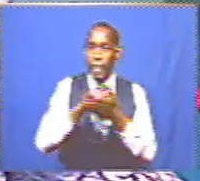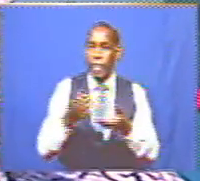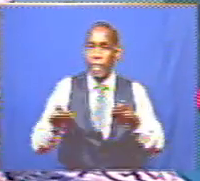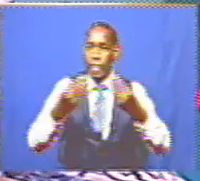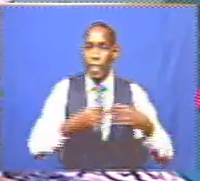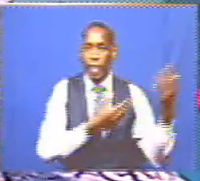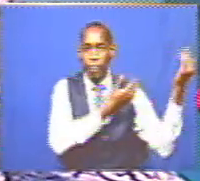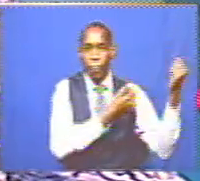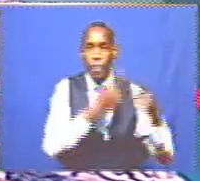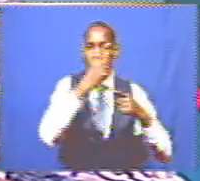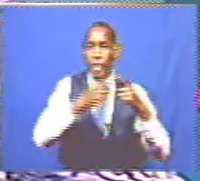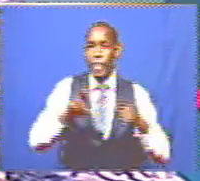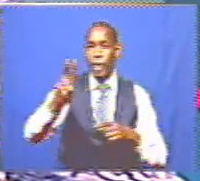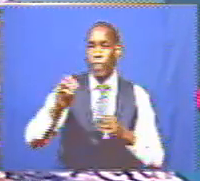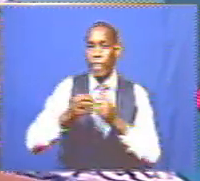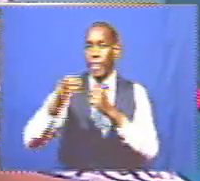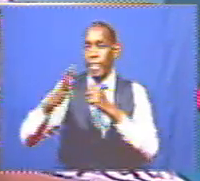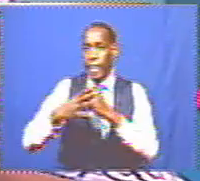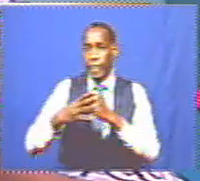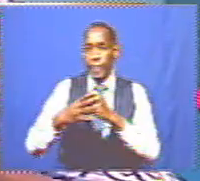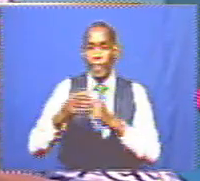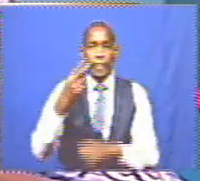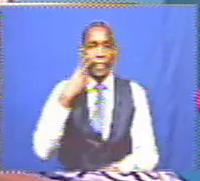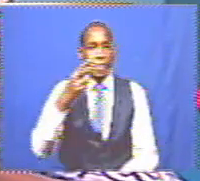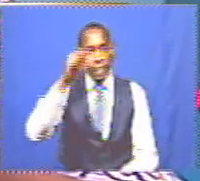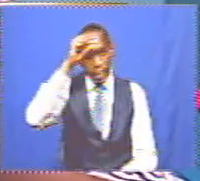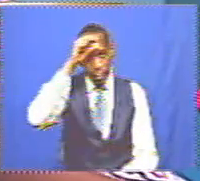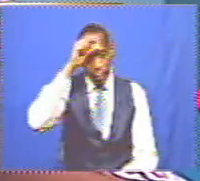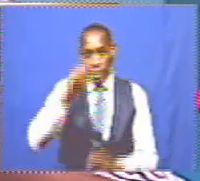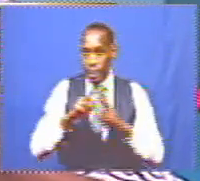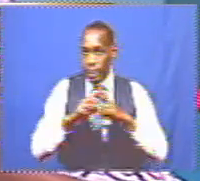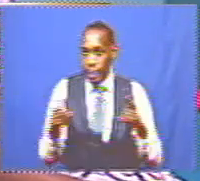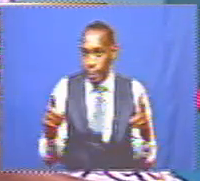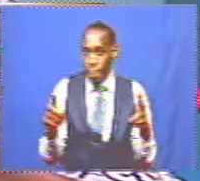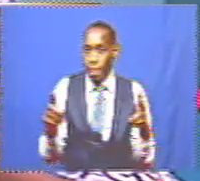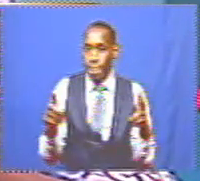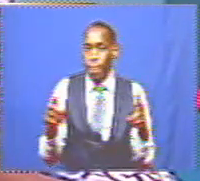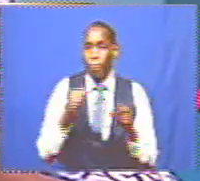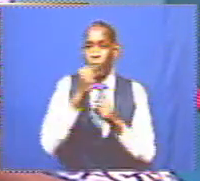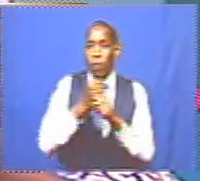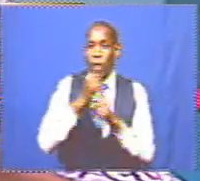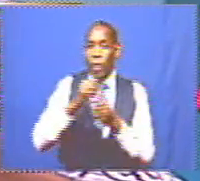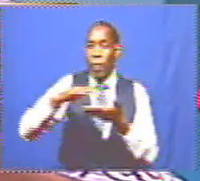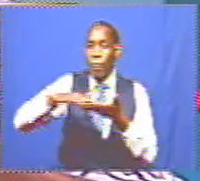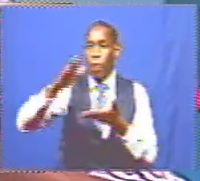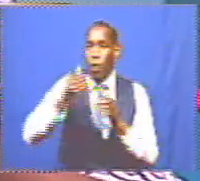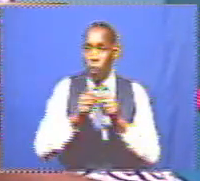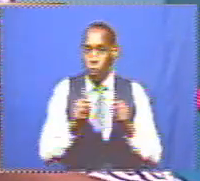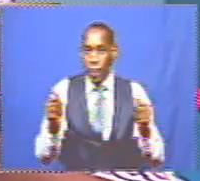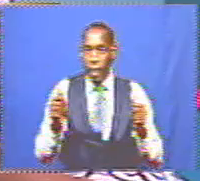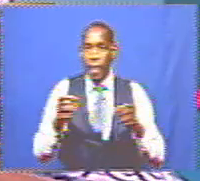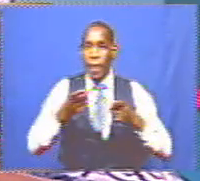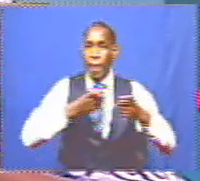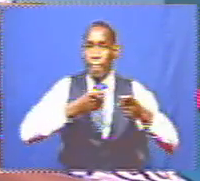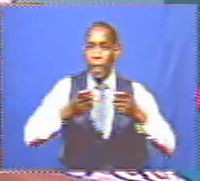that in 2019, we'll see government beginning to work more efficiently. Management